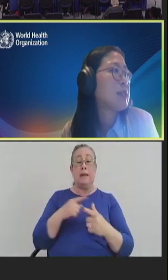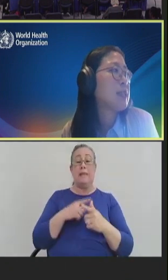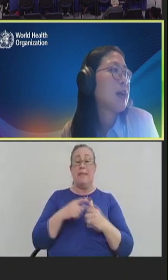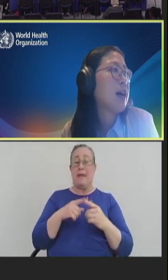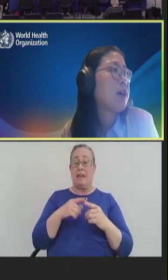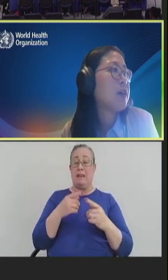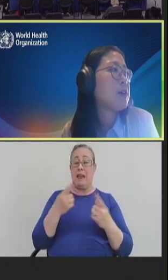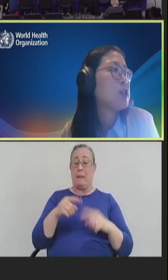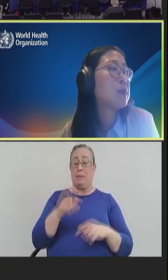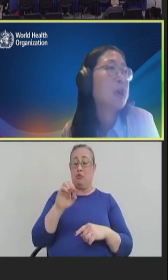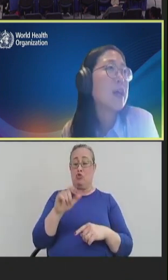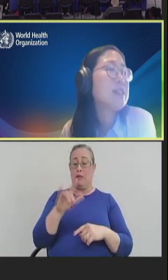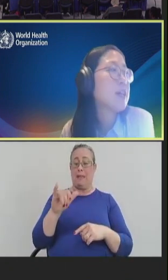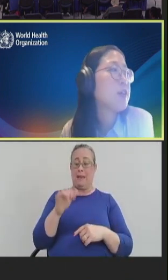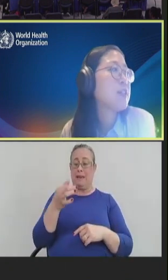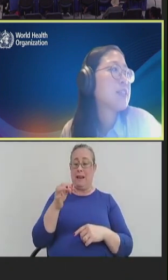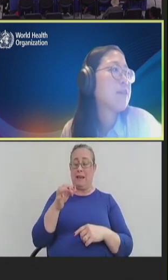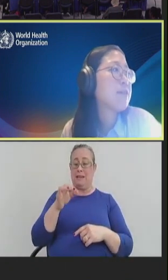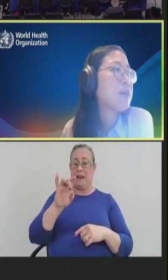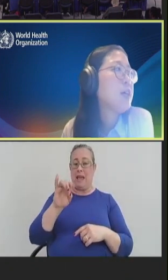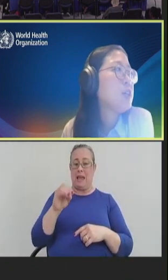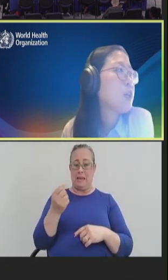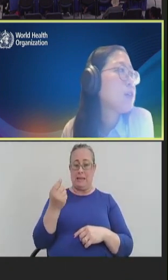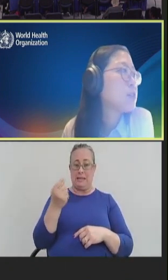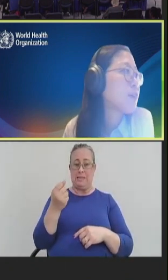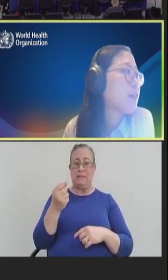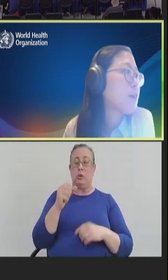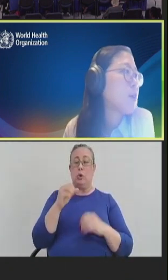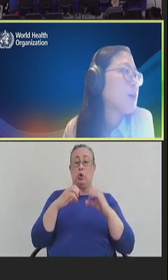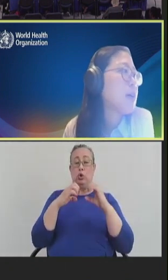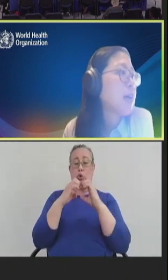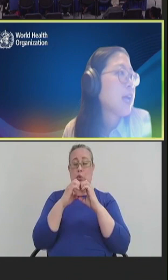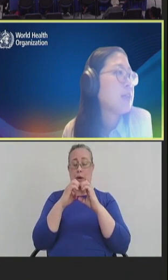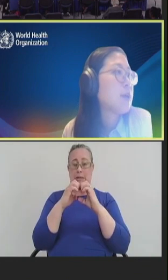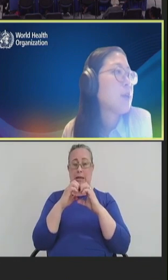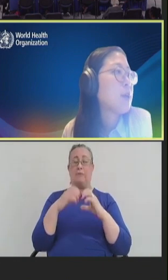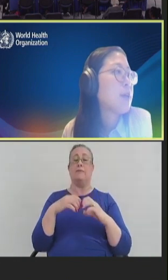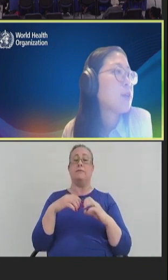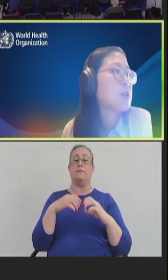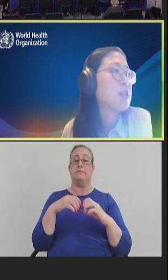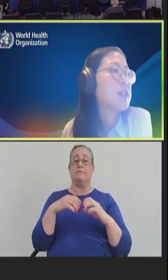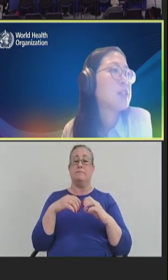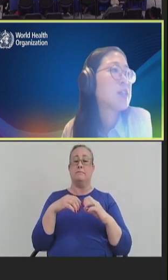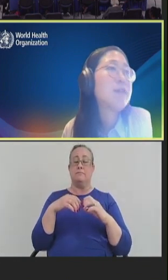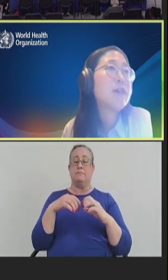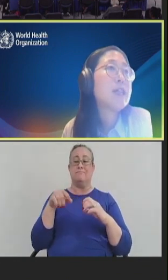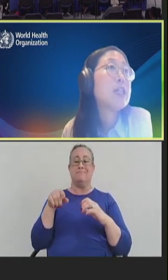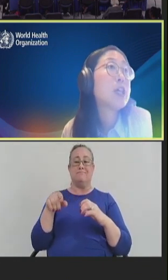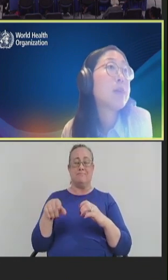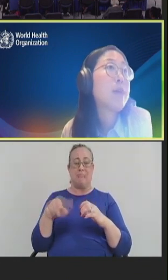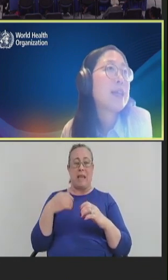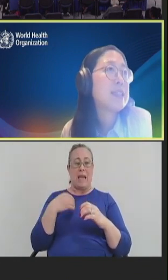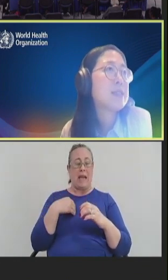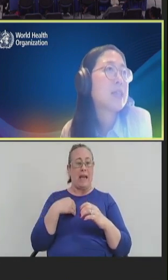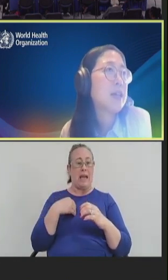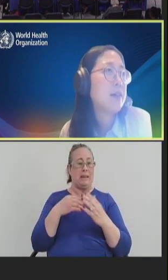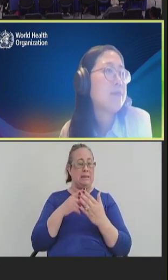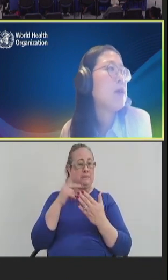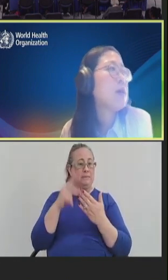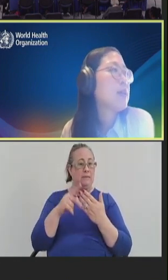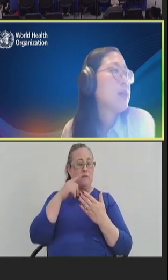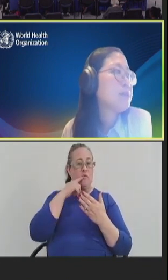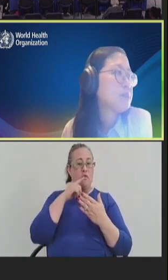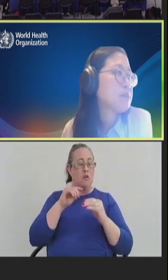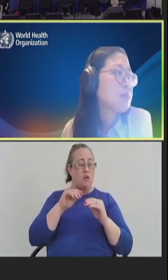you see under Jim Grant, UNICEF Child Survival and Development Revolution Initiative initiated a massive